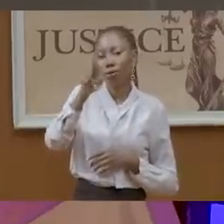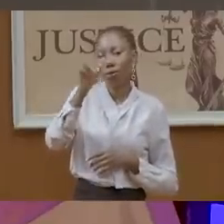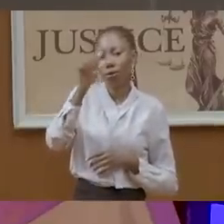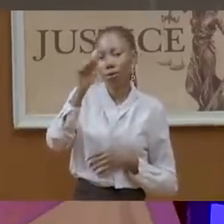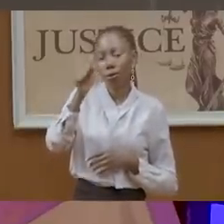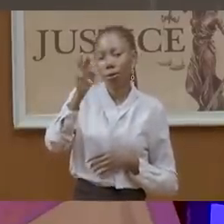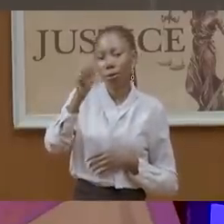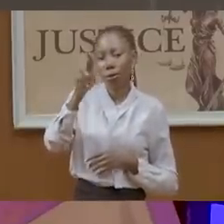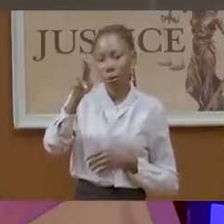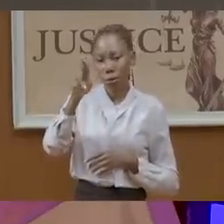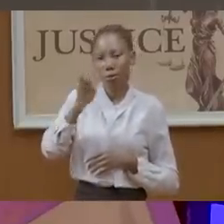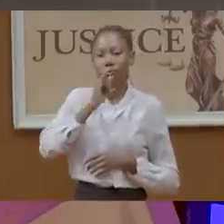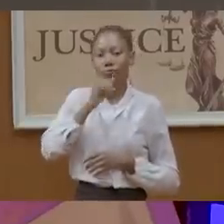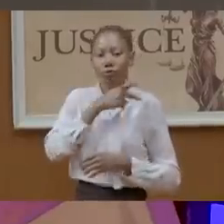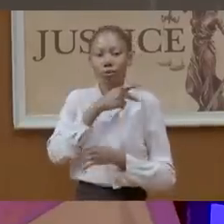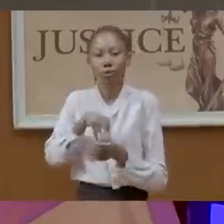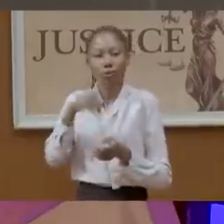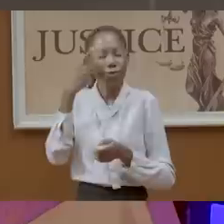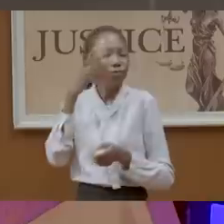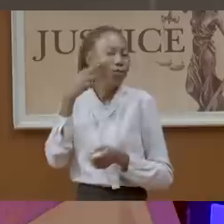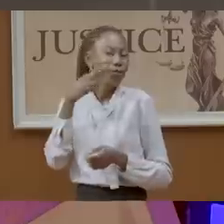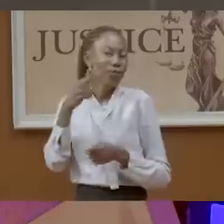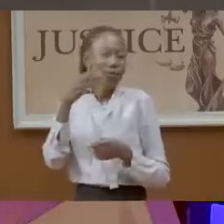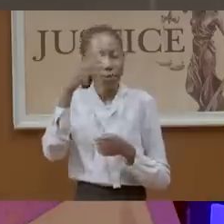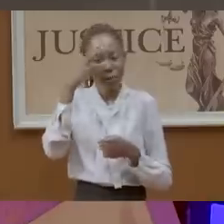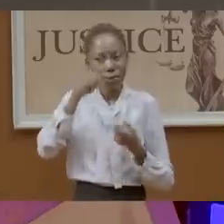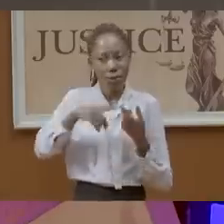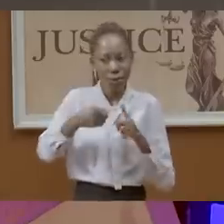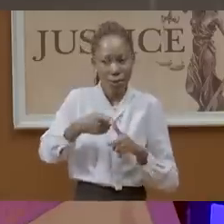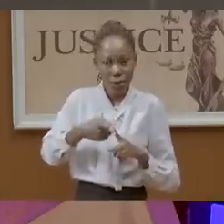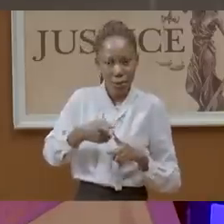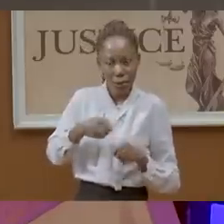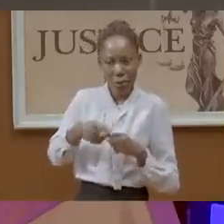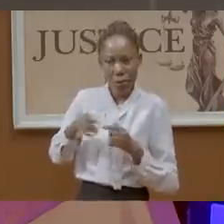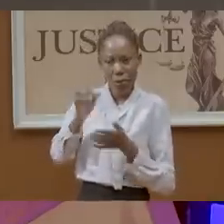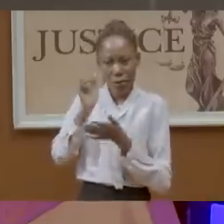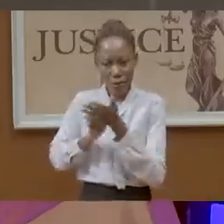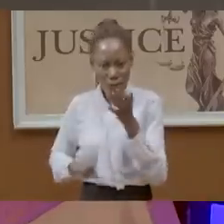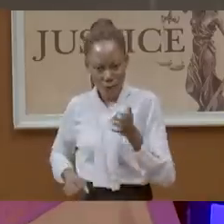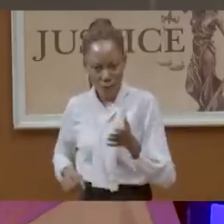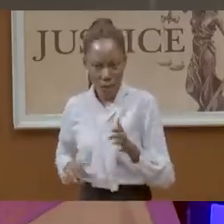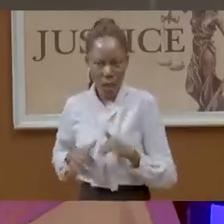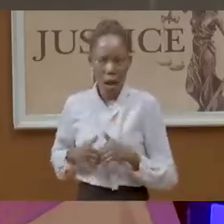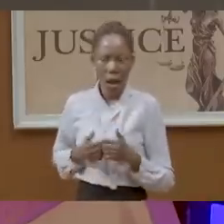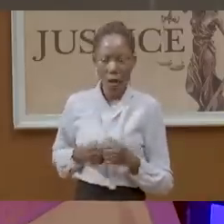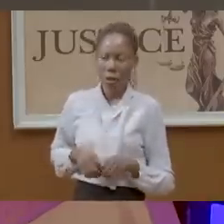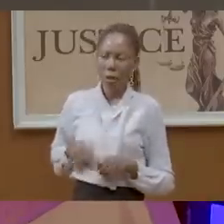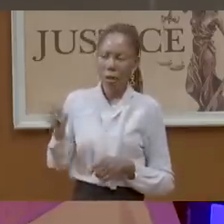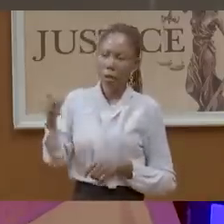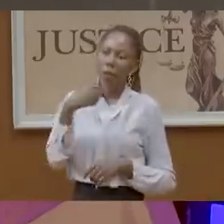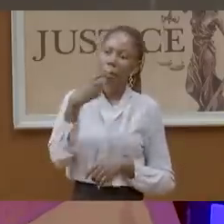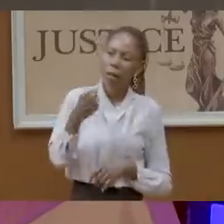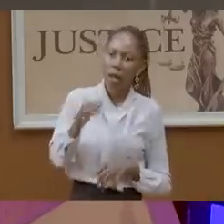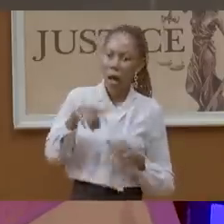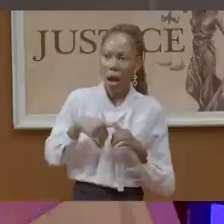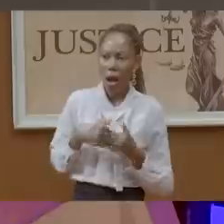she tried to abort and that the thing was hanging. Immediately I was like, no, it's not good. Since